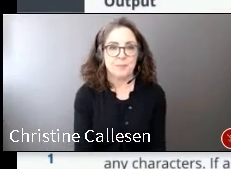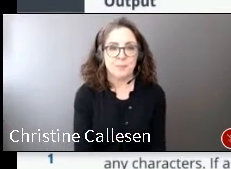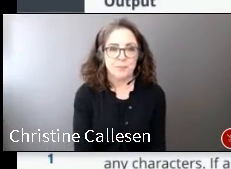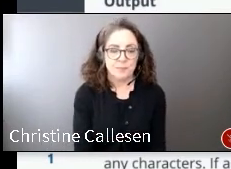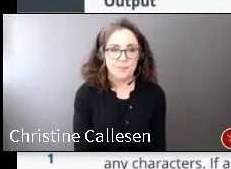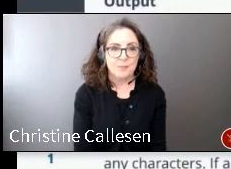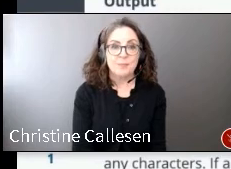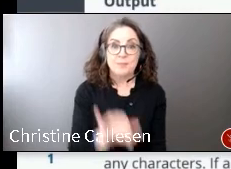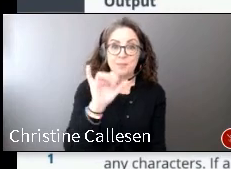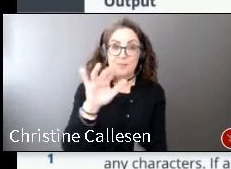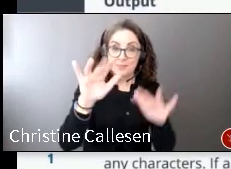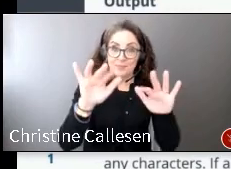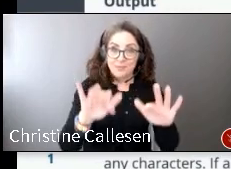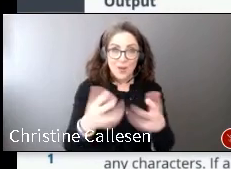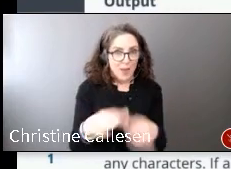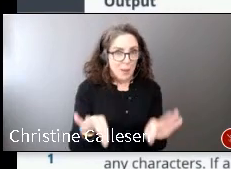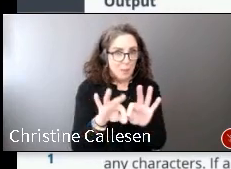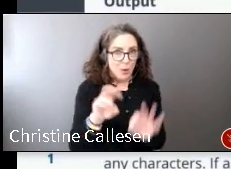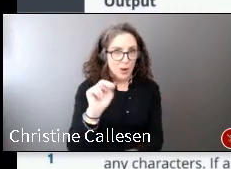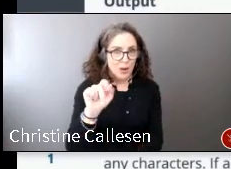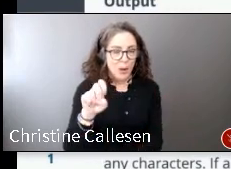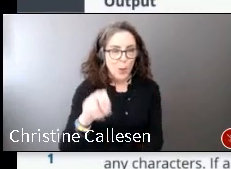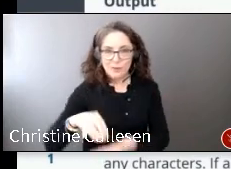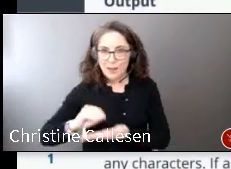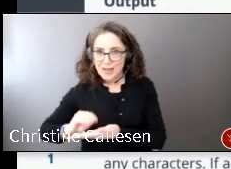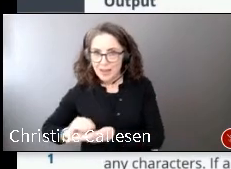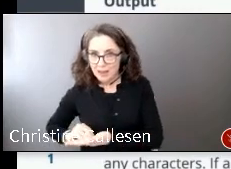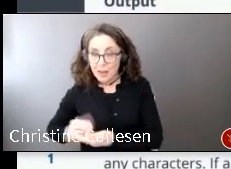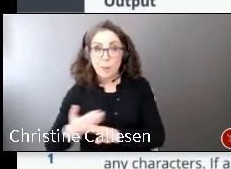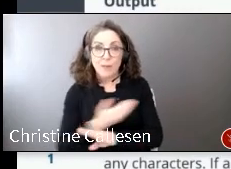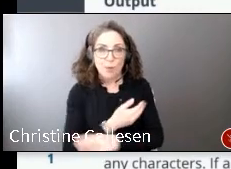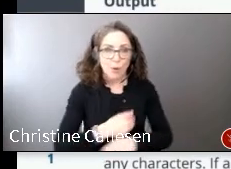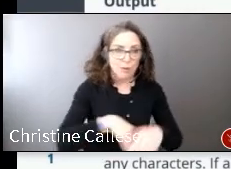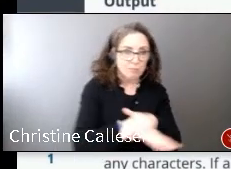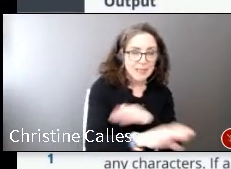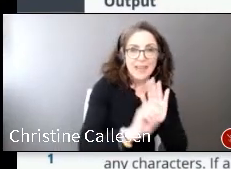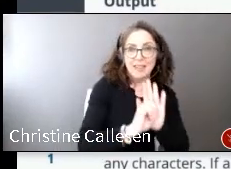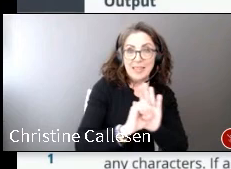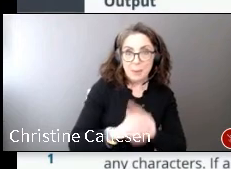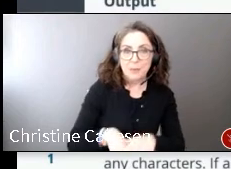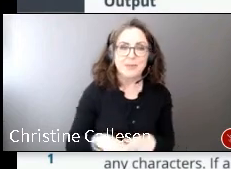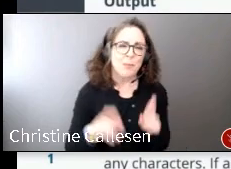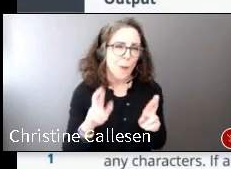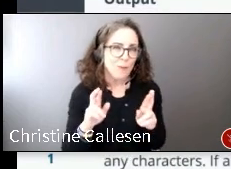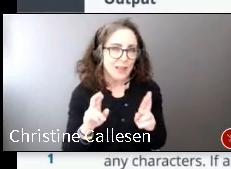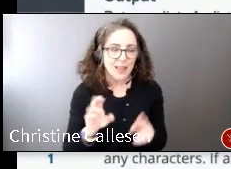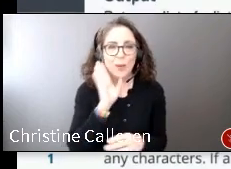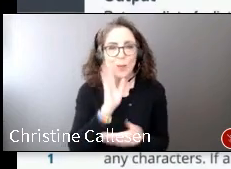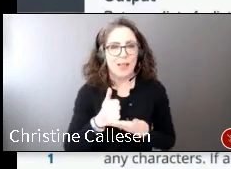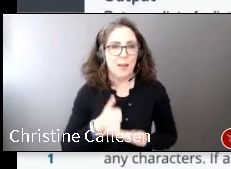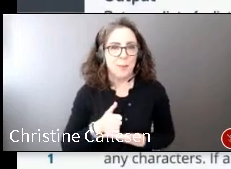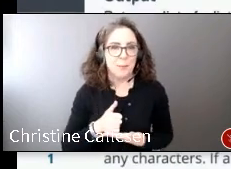Okay, so these are all the important notes that I've taken before going into the examples. Hopefully those will help me under